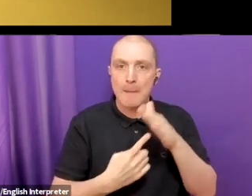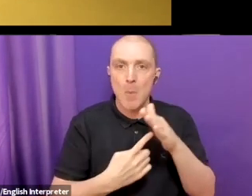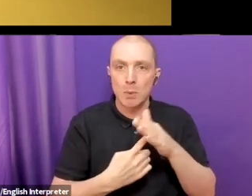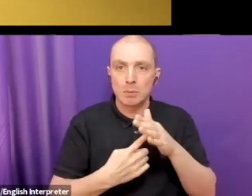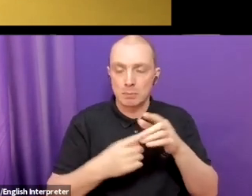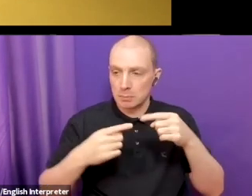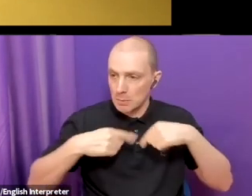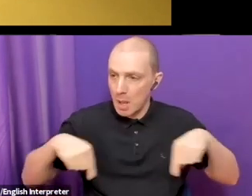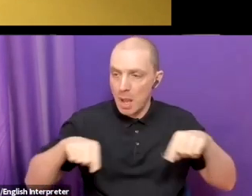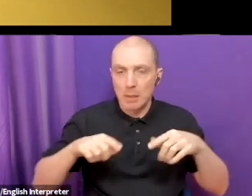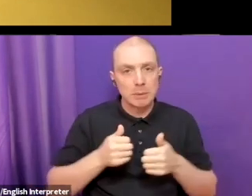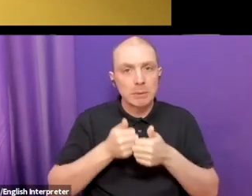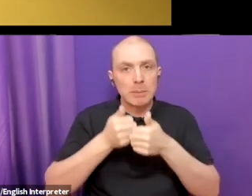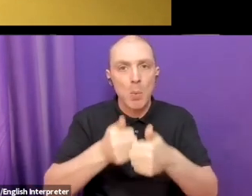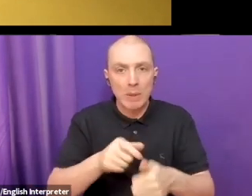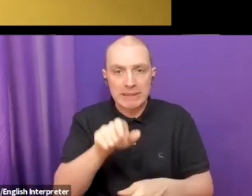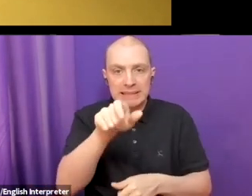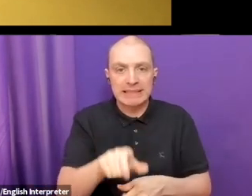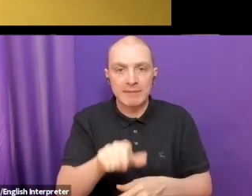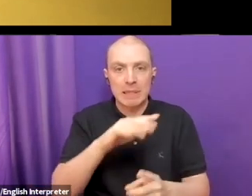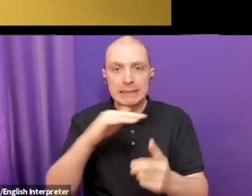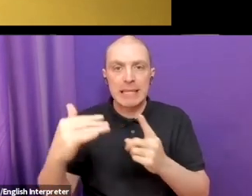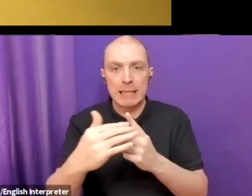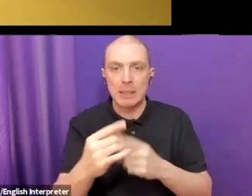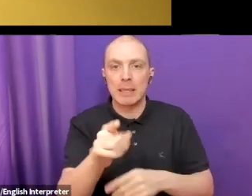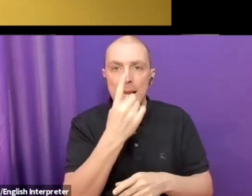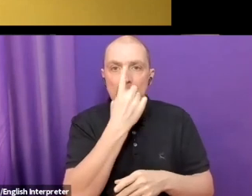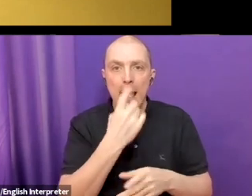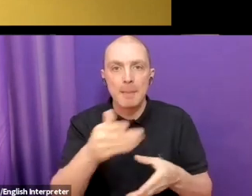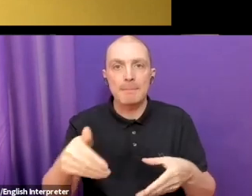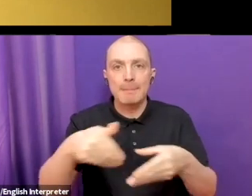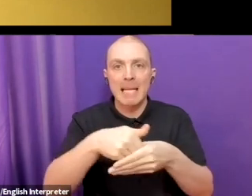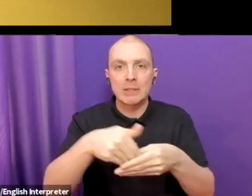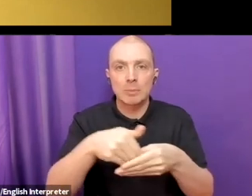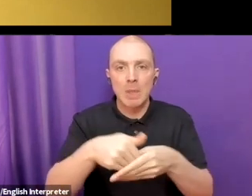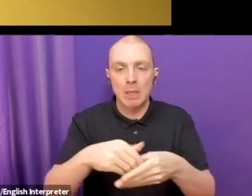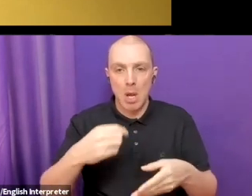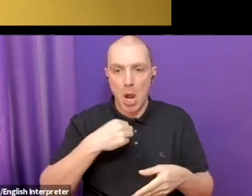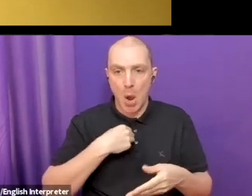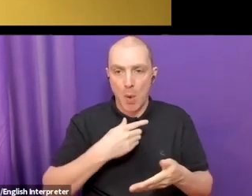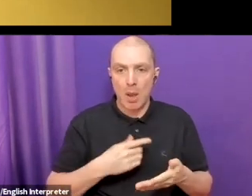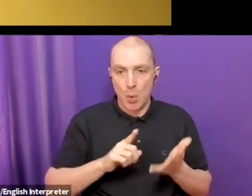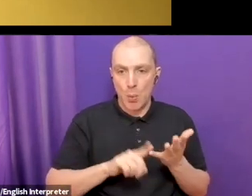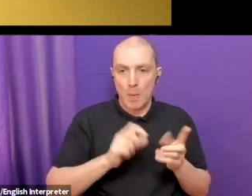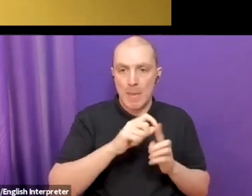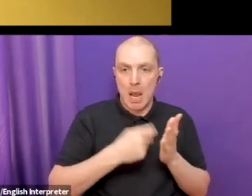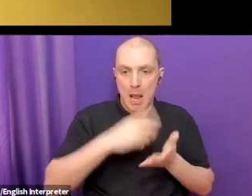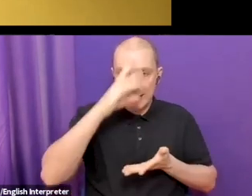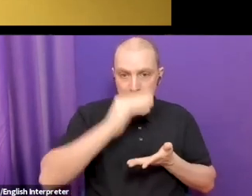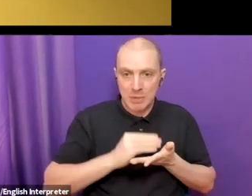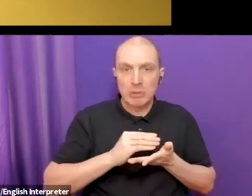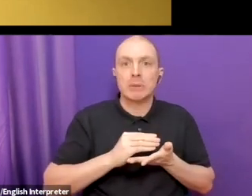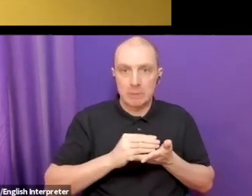also to support civil society participation. And we want to share our experiences on the UPR and encourage you